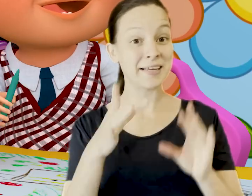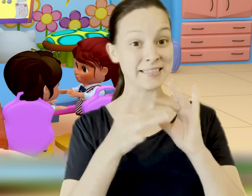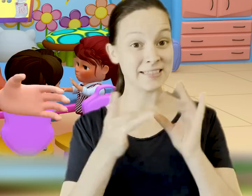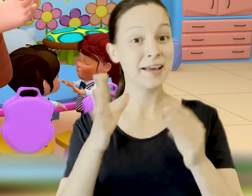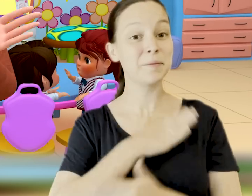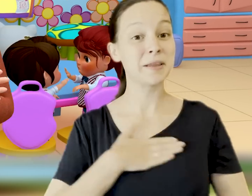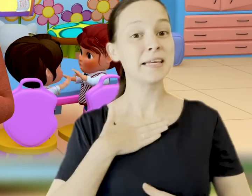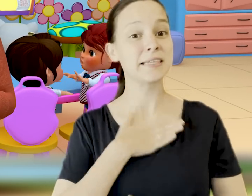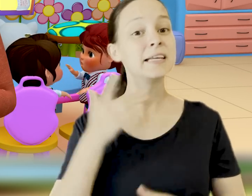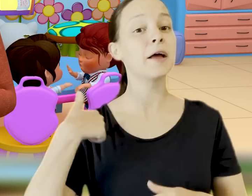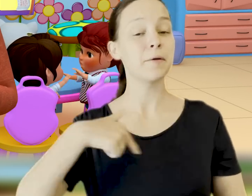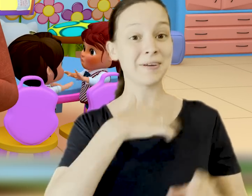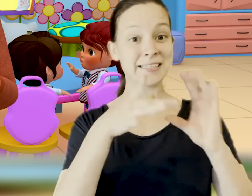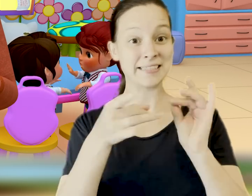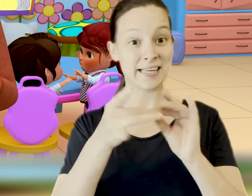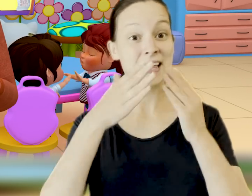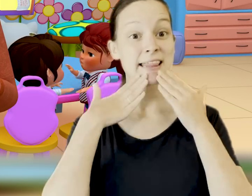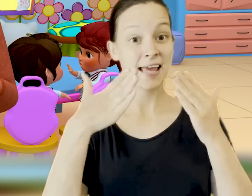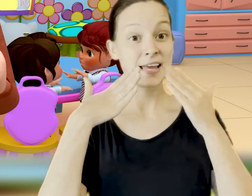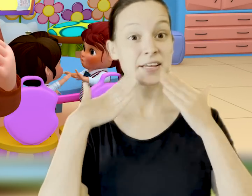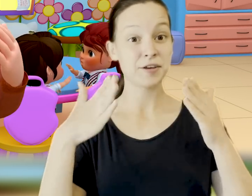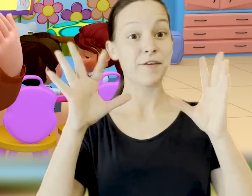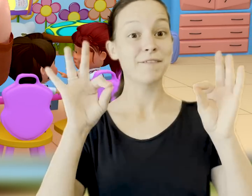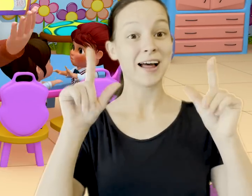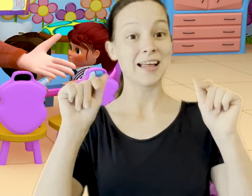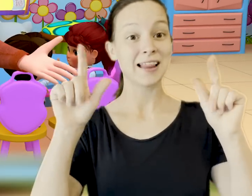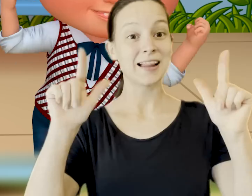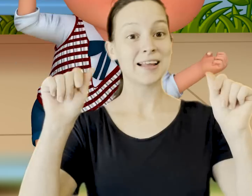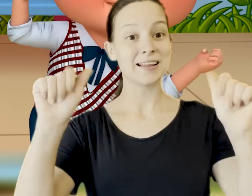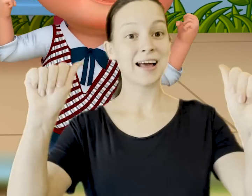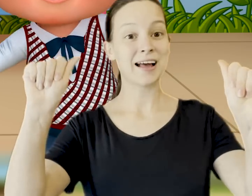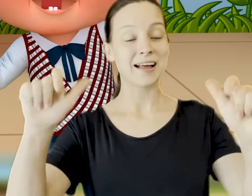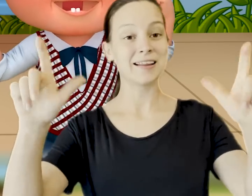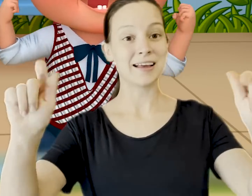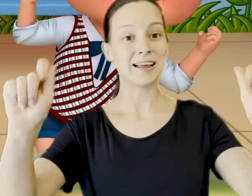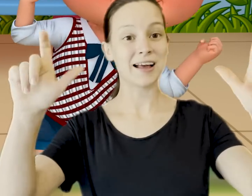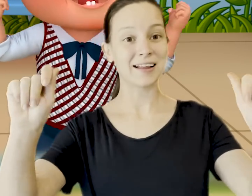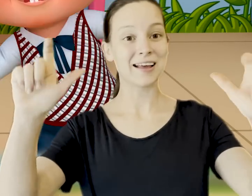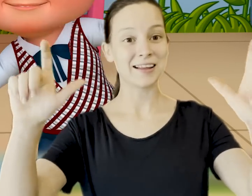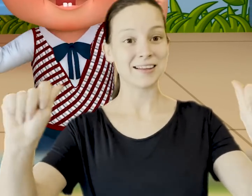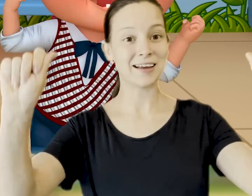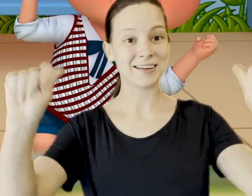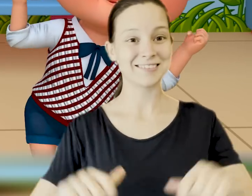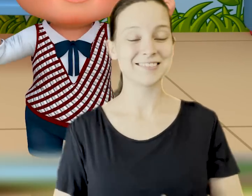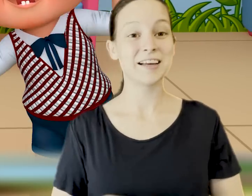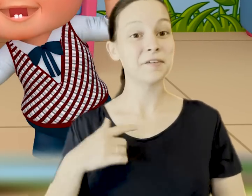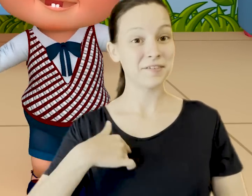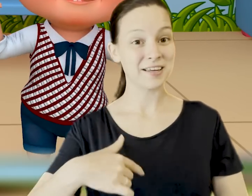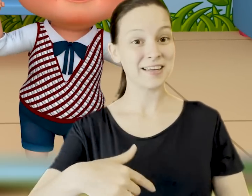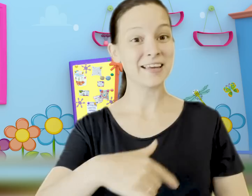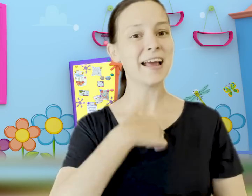manners we say please and we say thank you la la la la